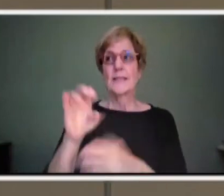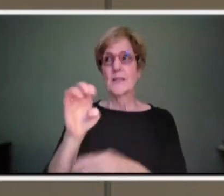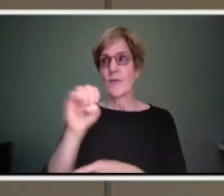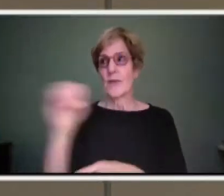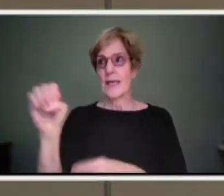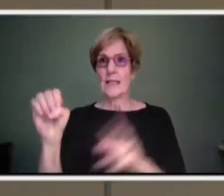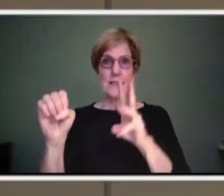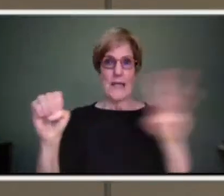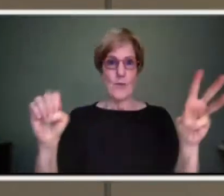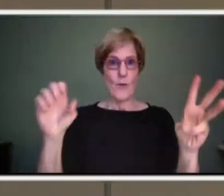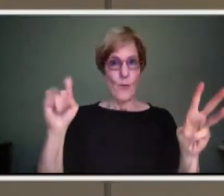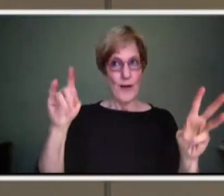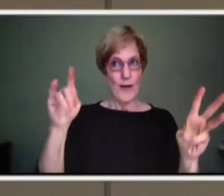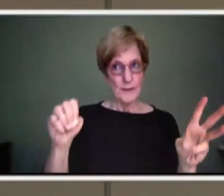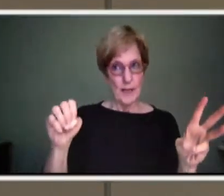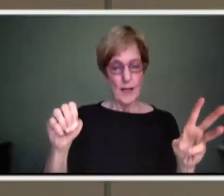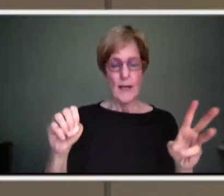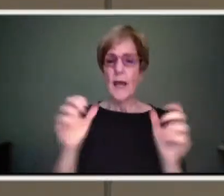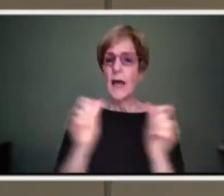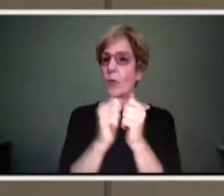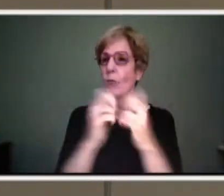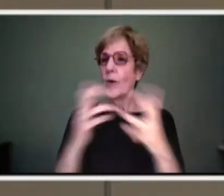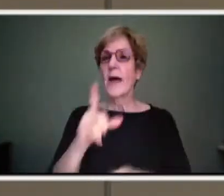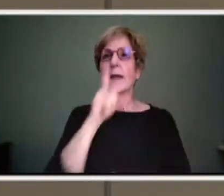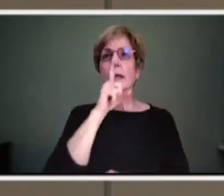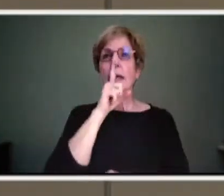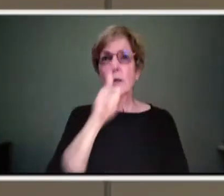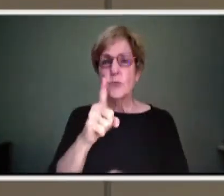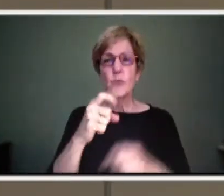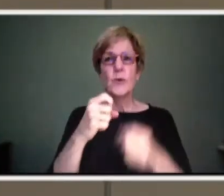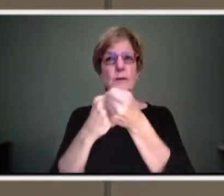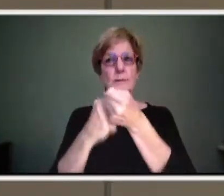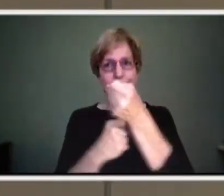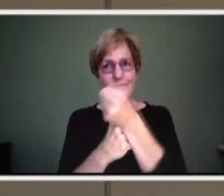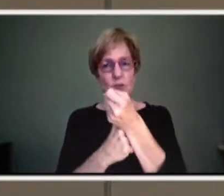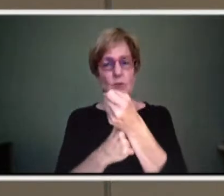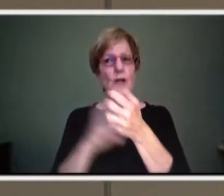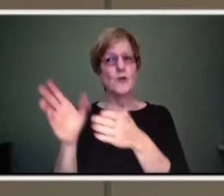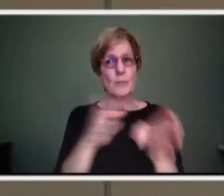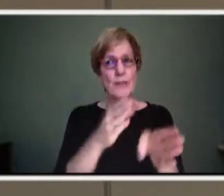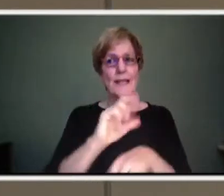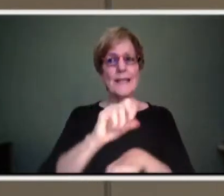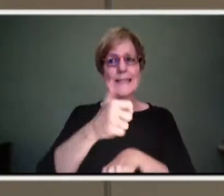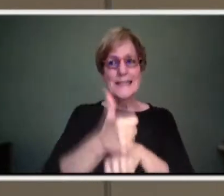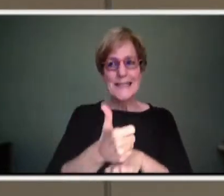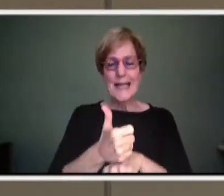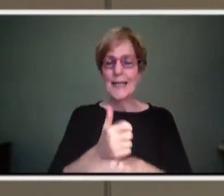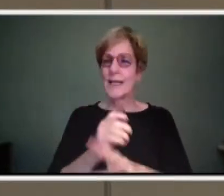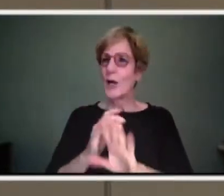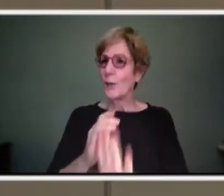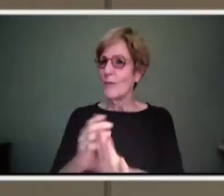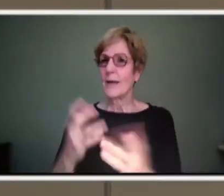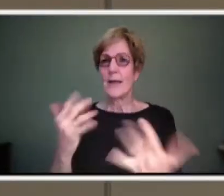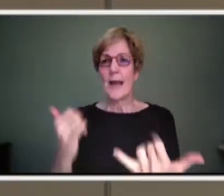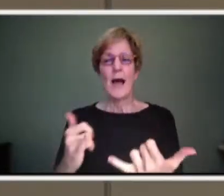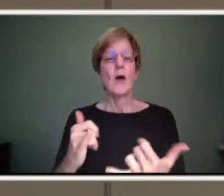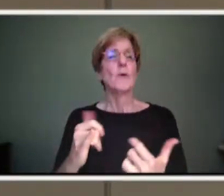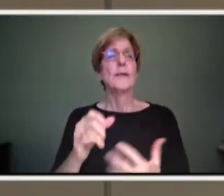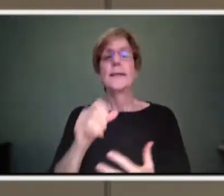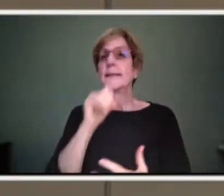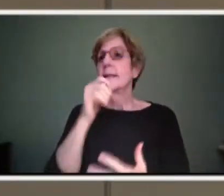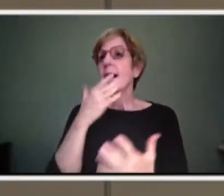sides. Furthermore, without a real infrastructure plan in place, setting a precedent at this time is detrimental to our most